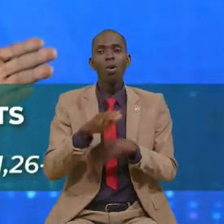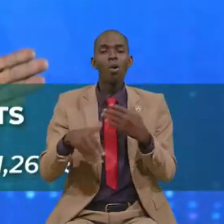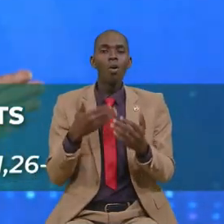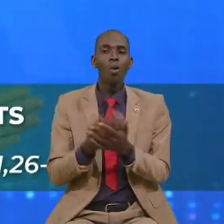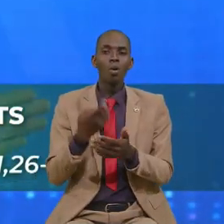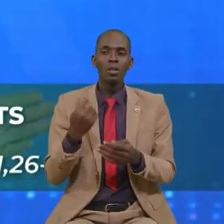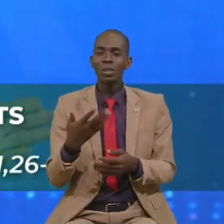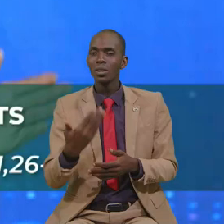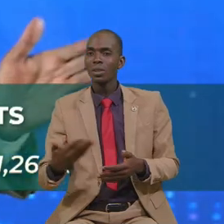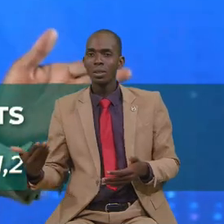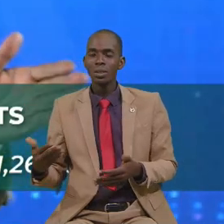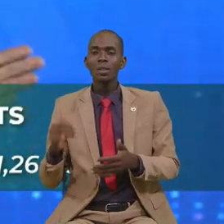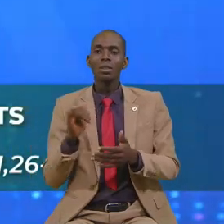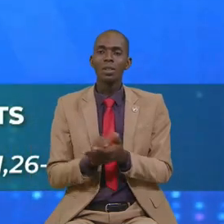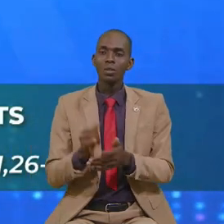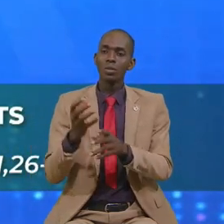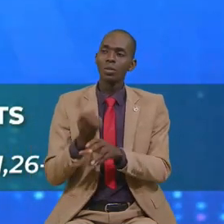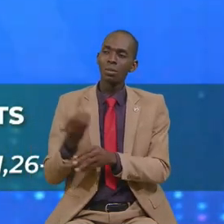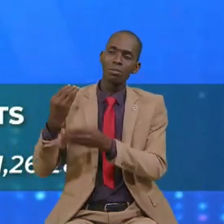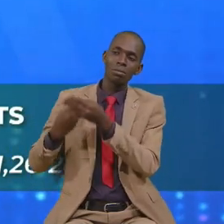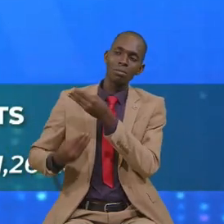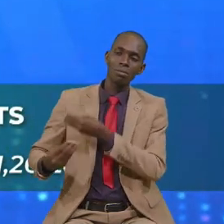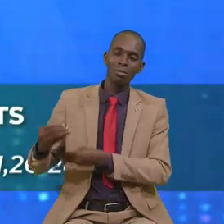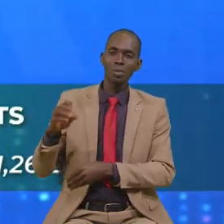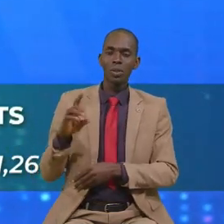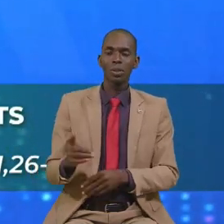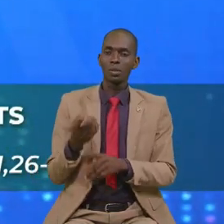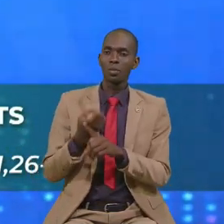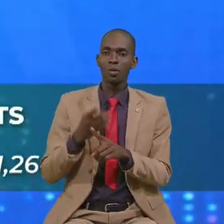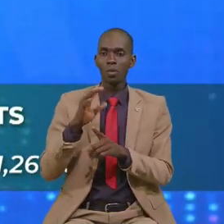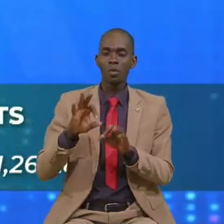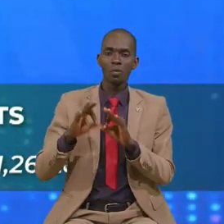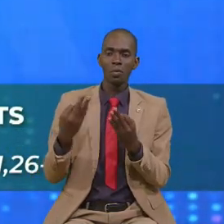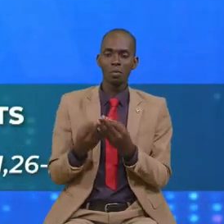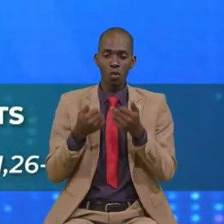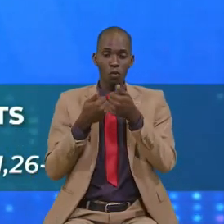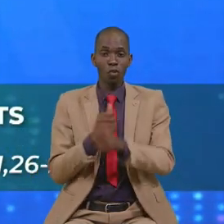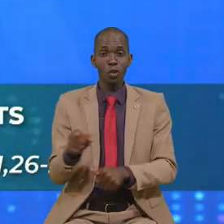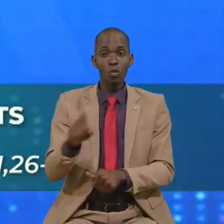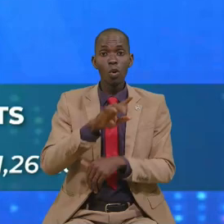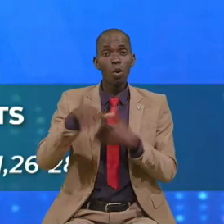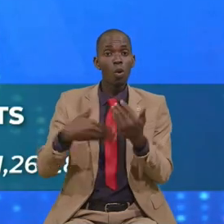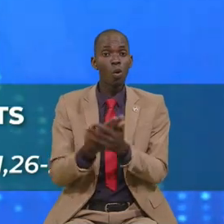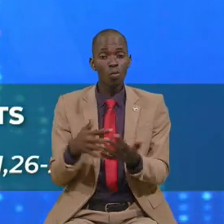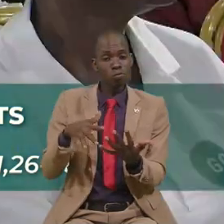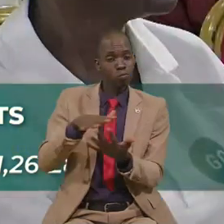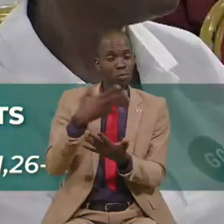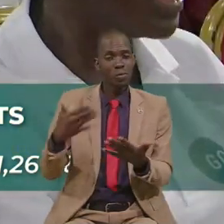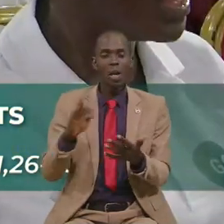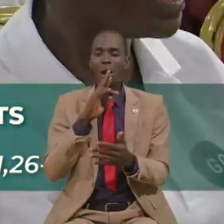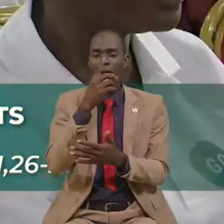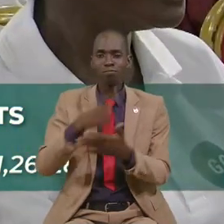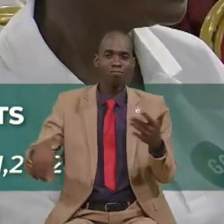in hereditary line following after you, all those things are totally canceled.